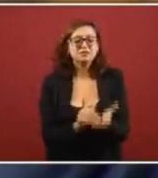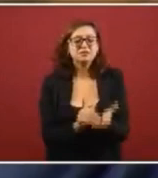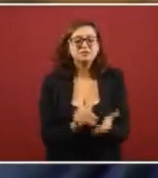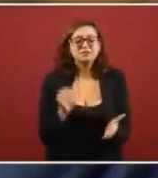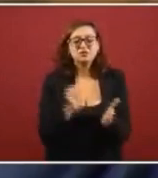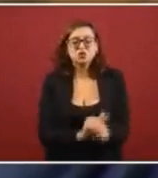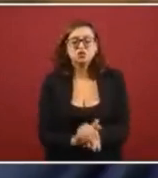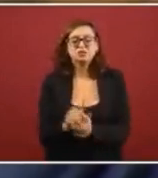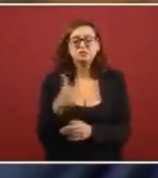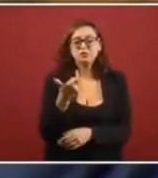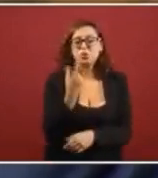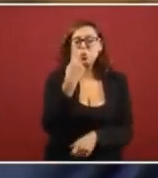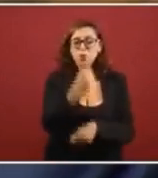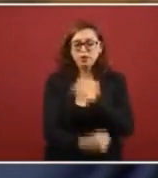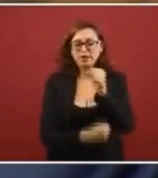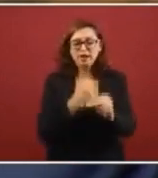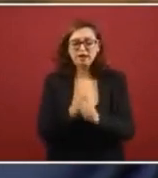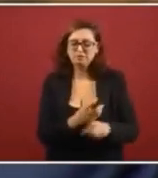year